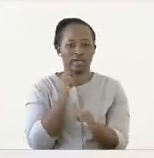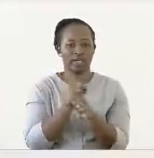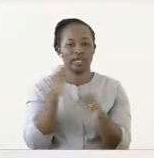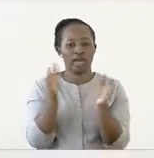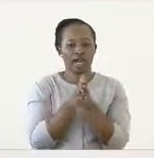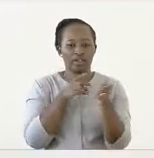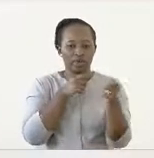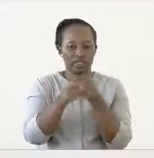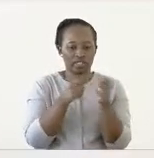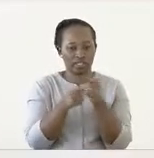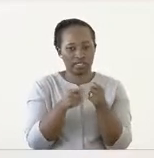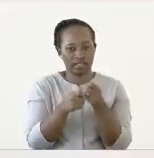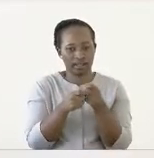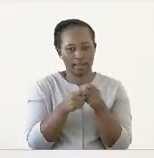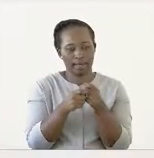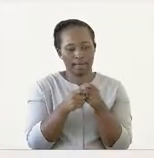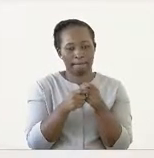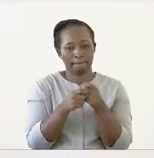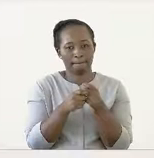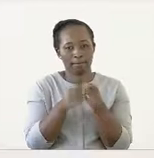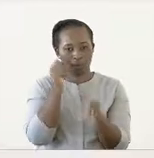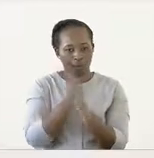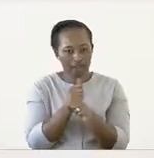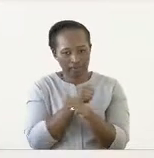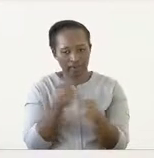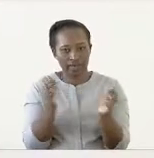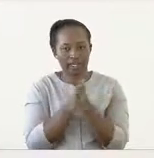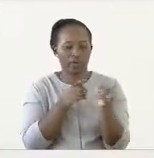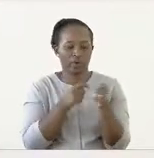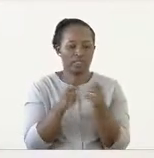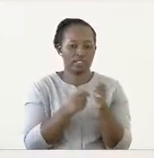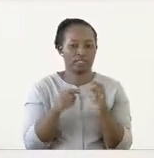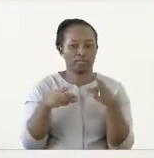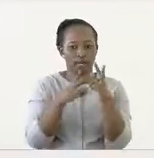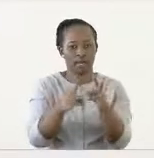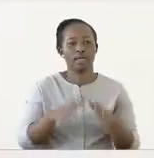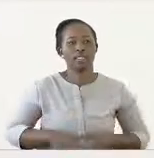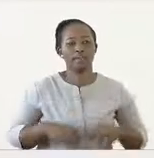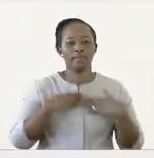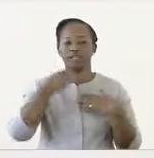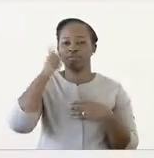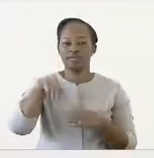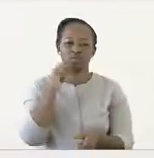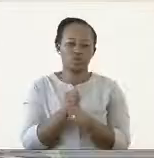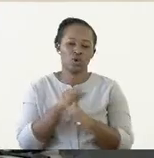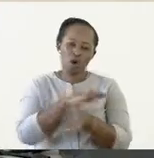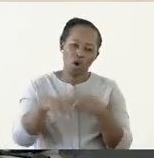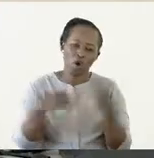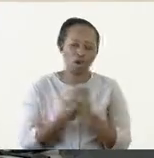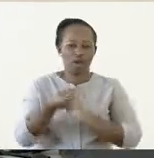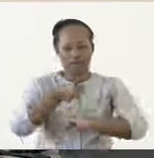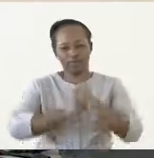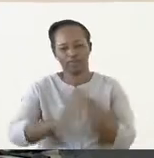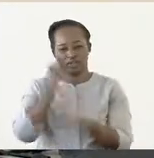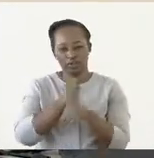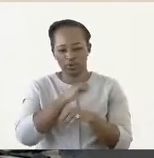coordinate work very well in a coordinated manner. So the body has to do all activities, to do all what is